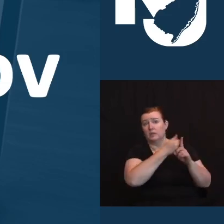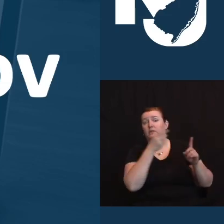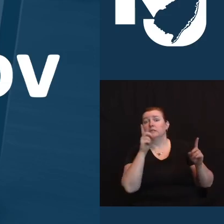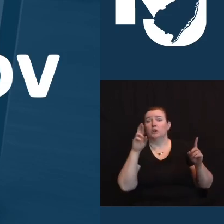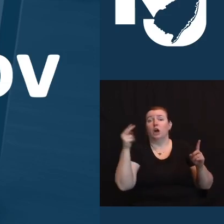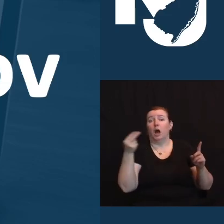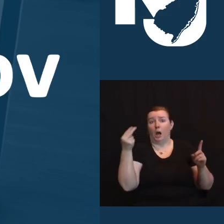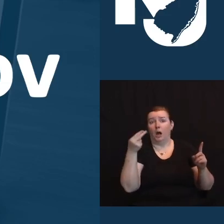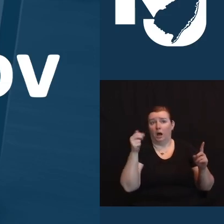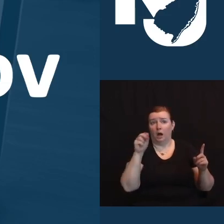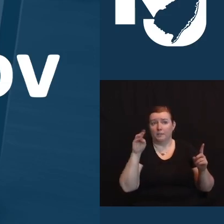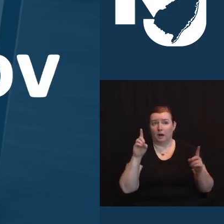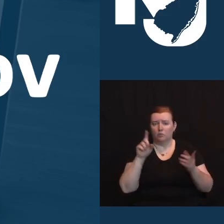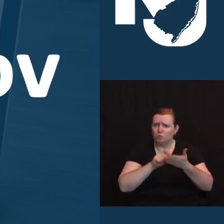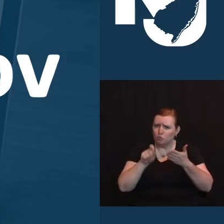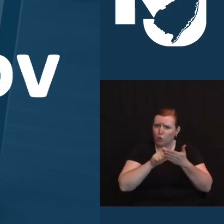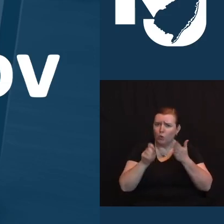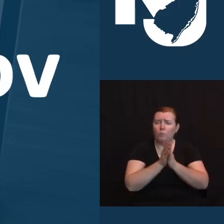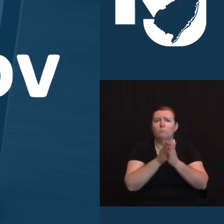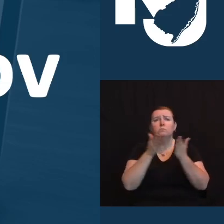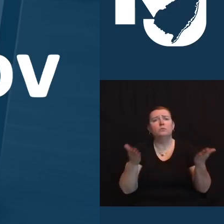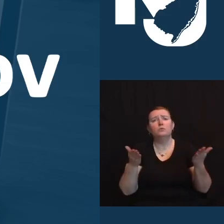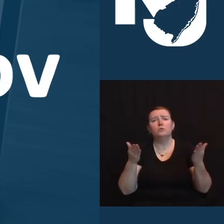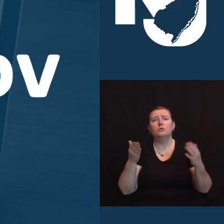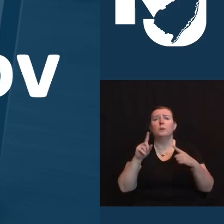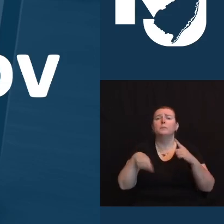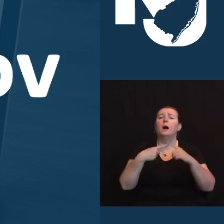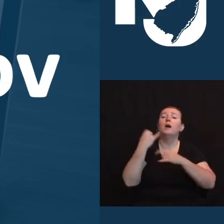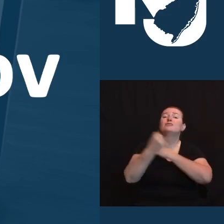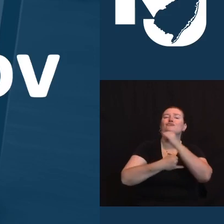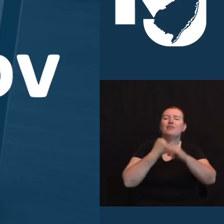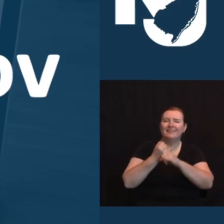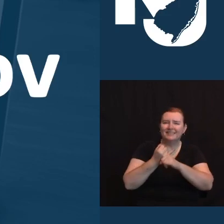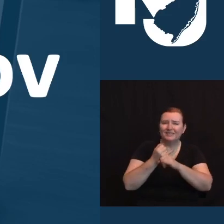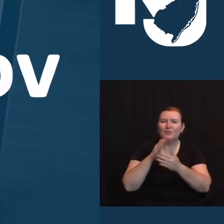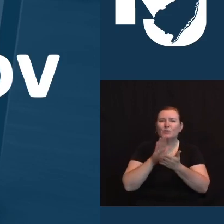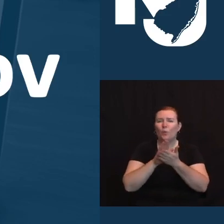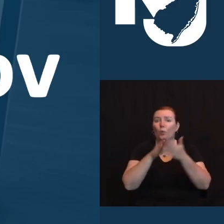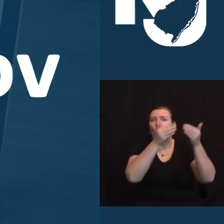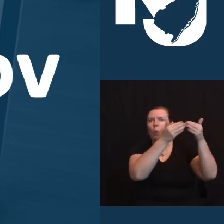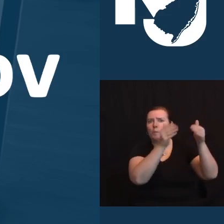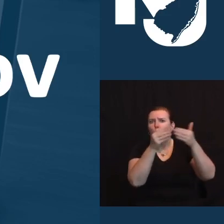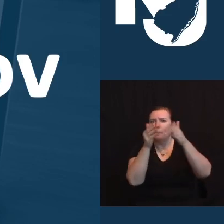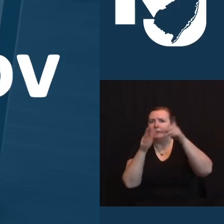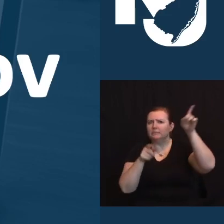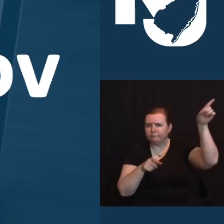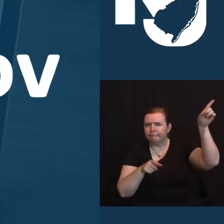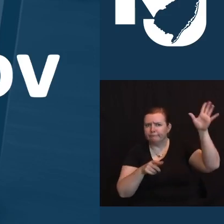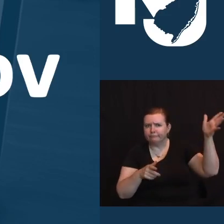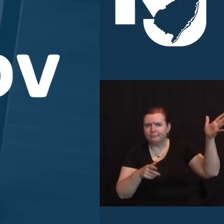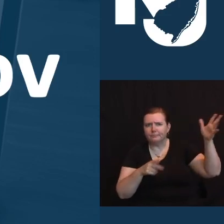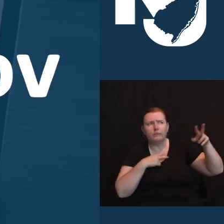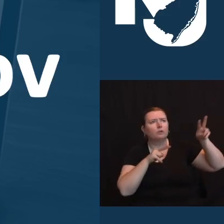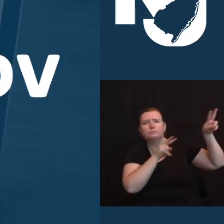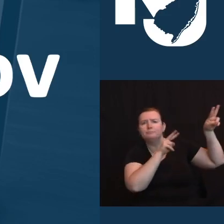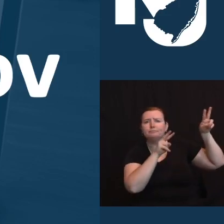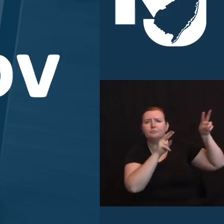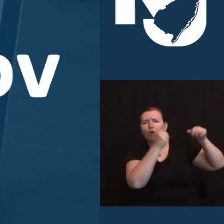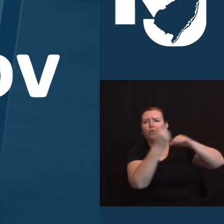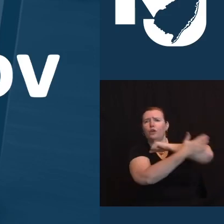international school reopening practices, and we spoke about the means and best practices through which other countries have approached